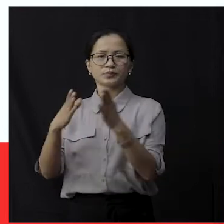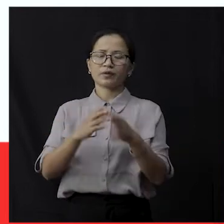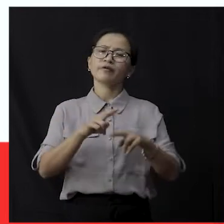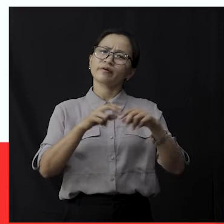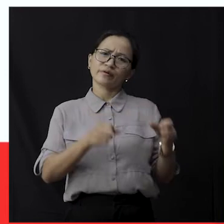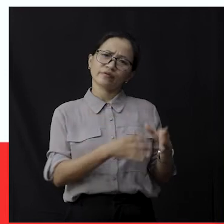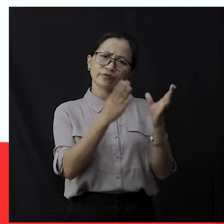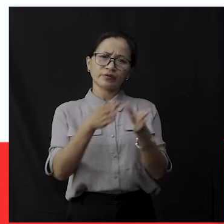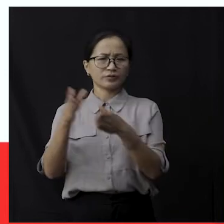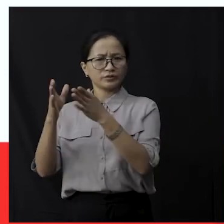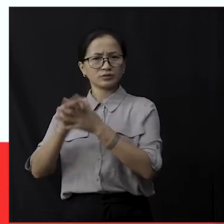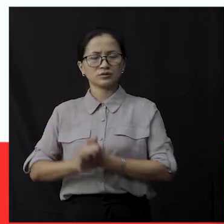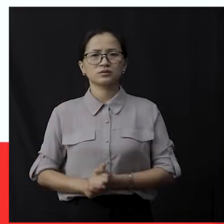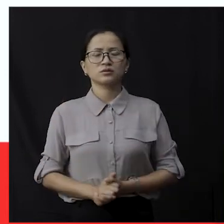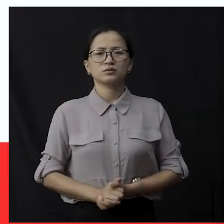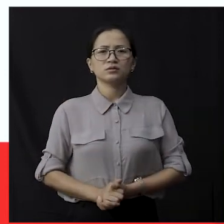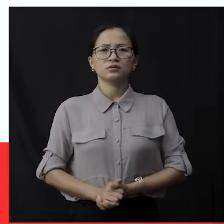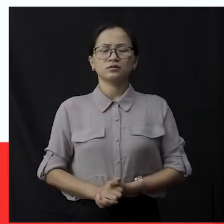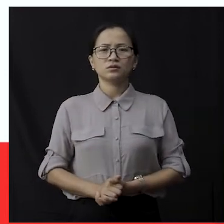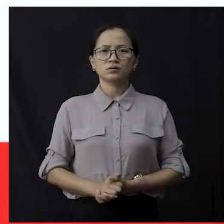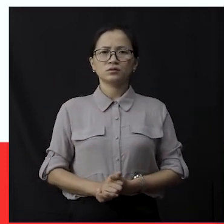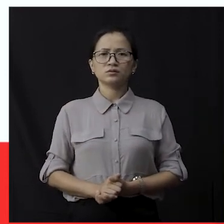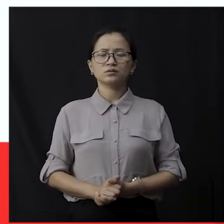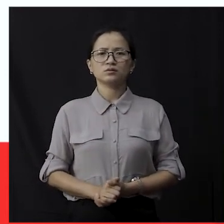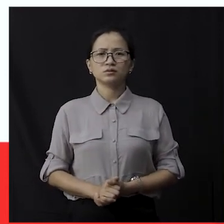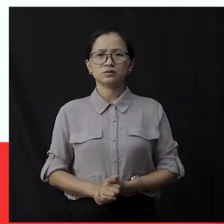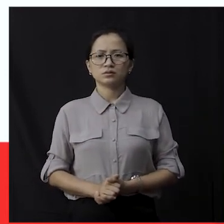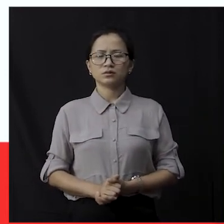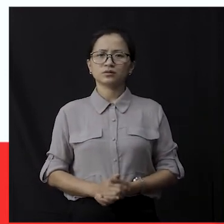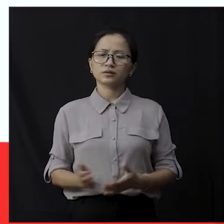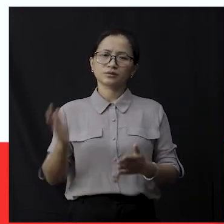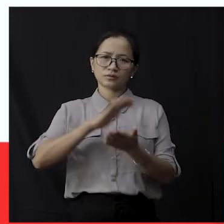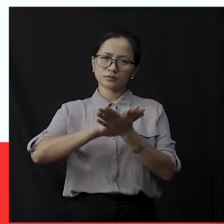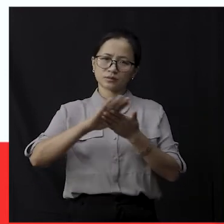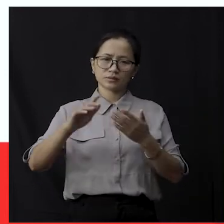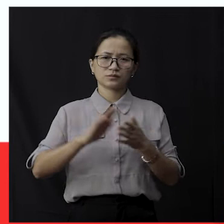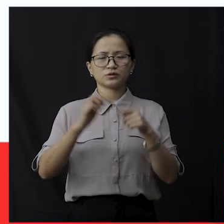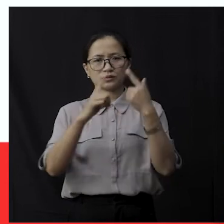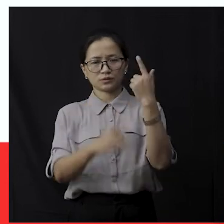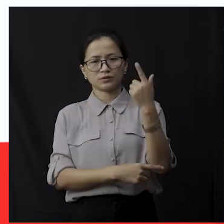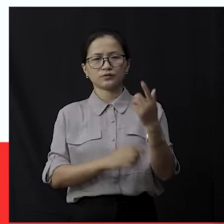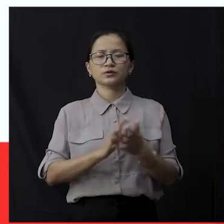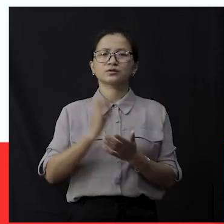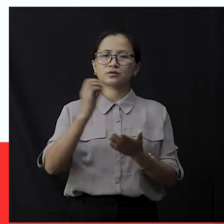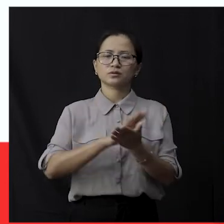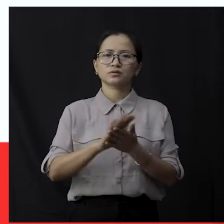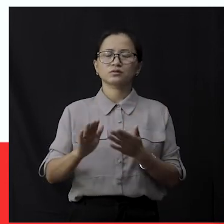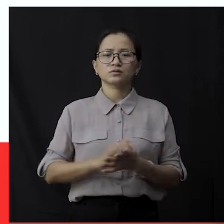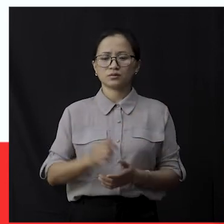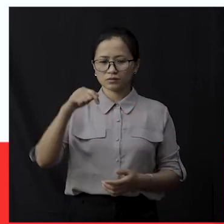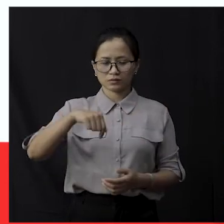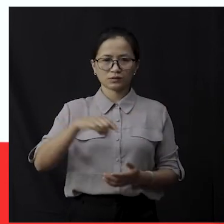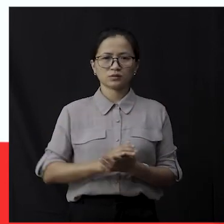forests. Okay? So students, that comes to the end of the chapter. So